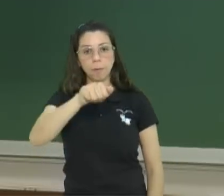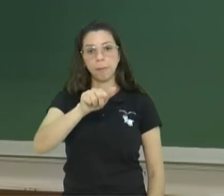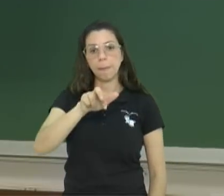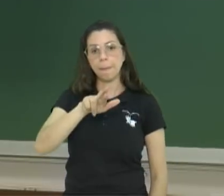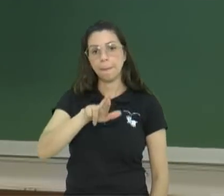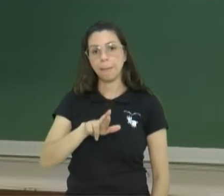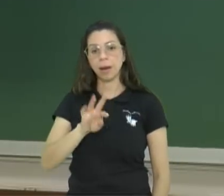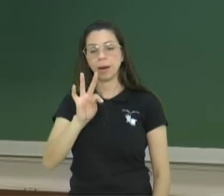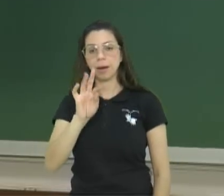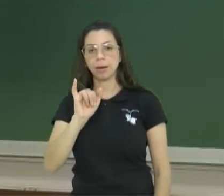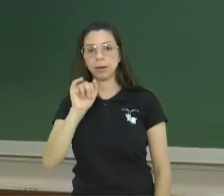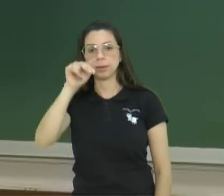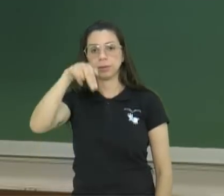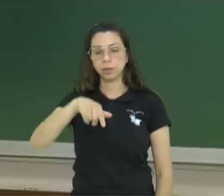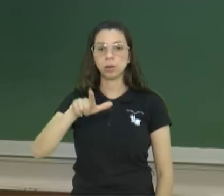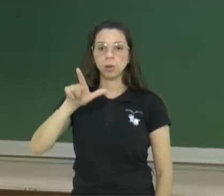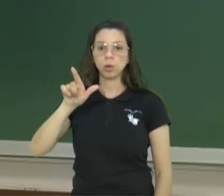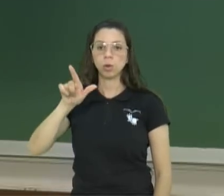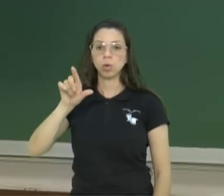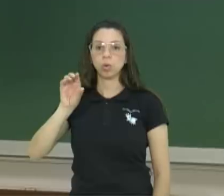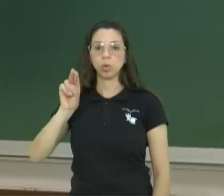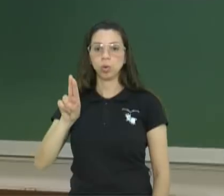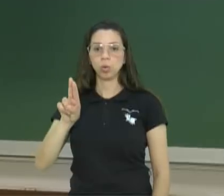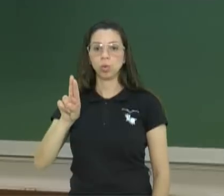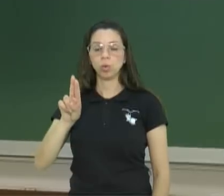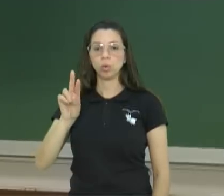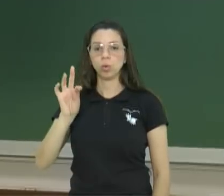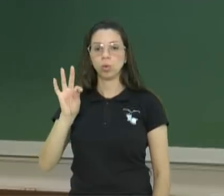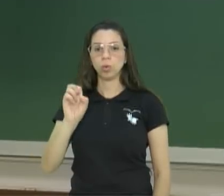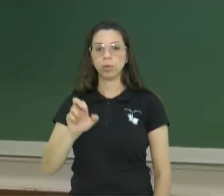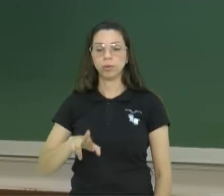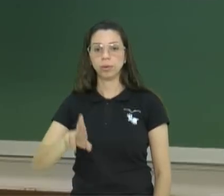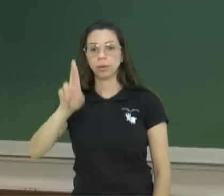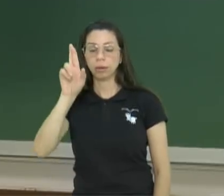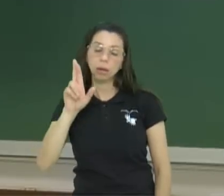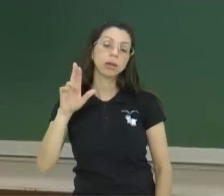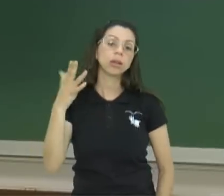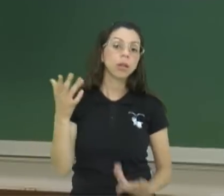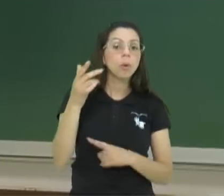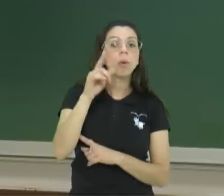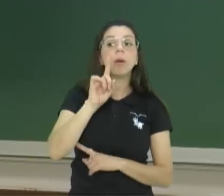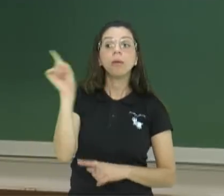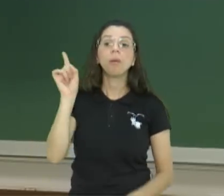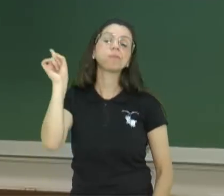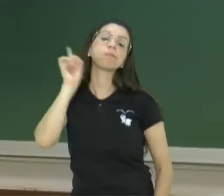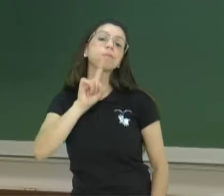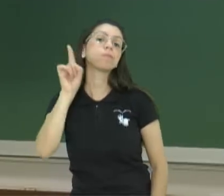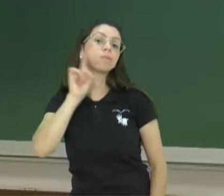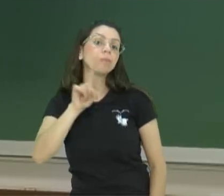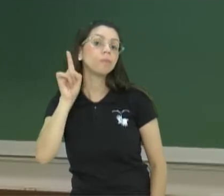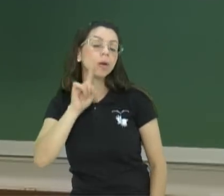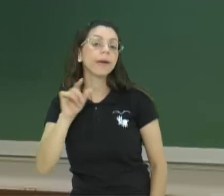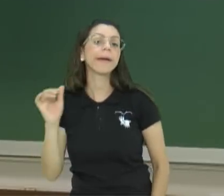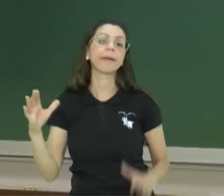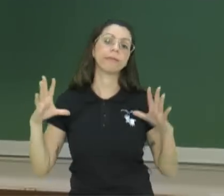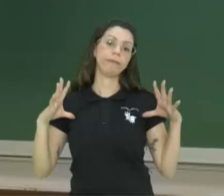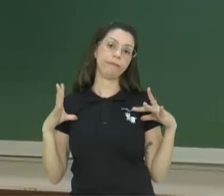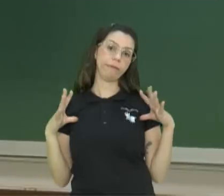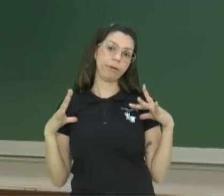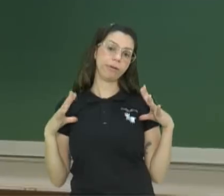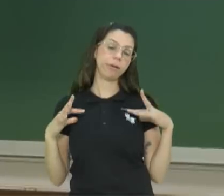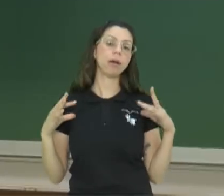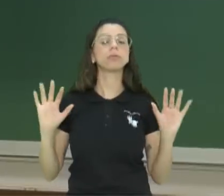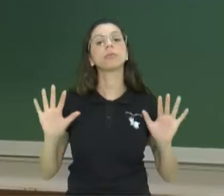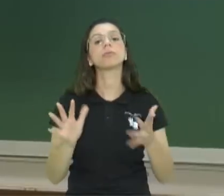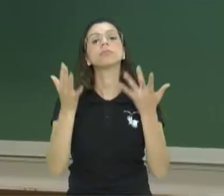King. E é um dia nos Estados Unidos que foi declarado feriado federal para